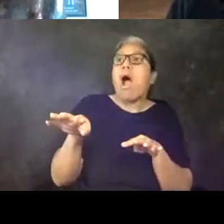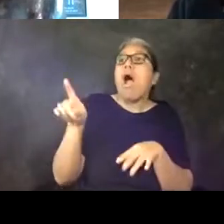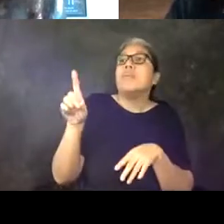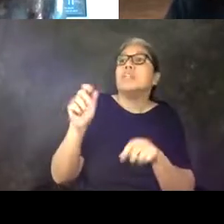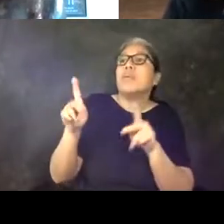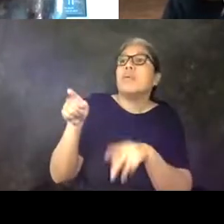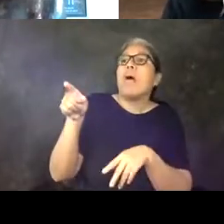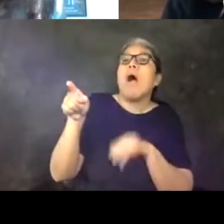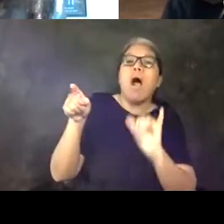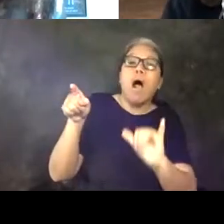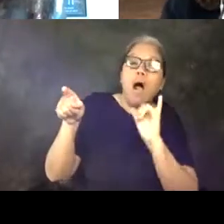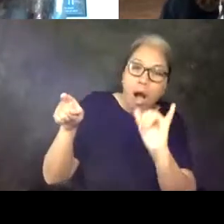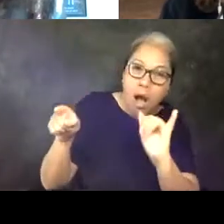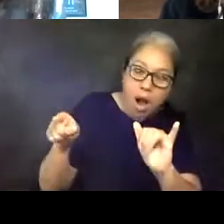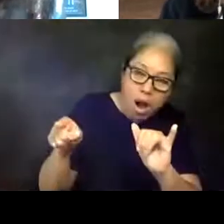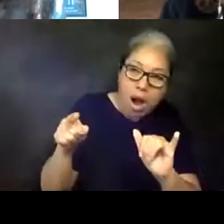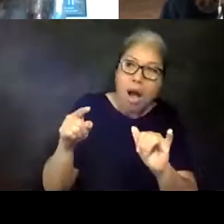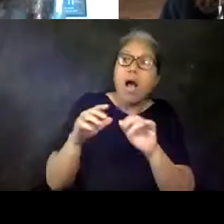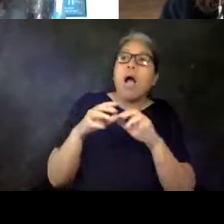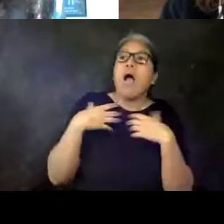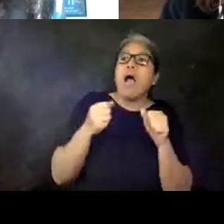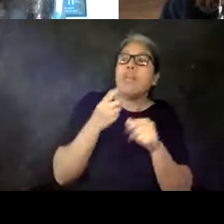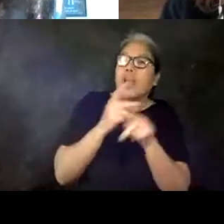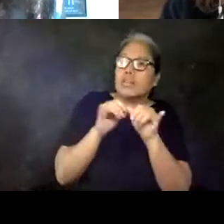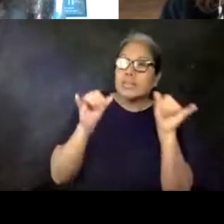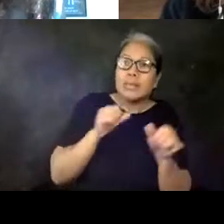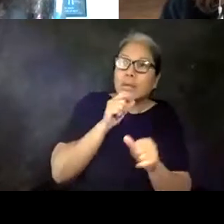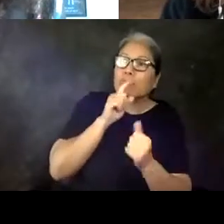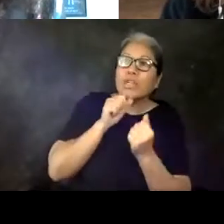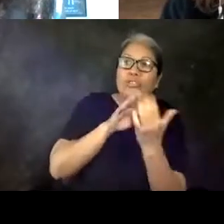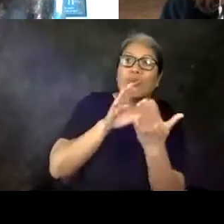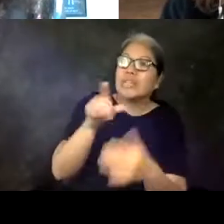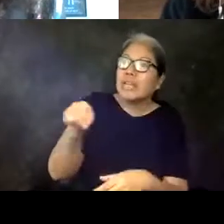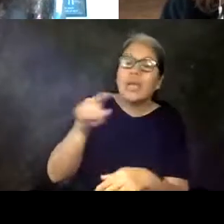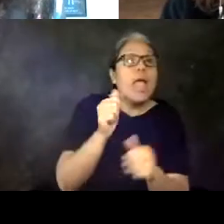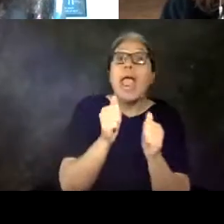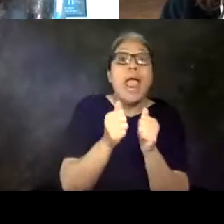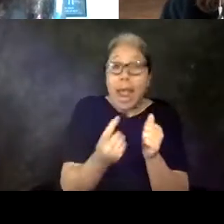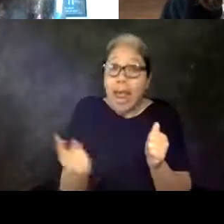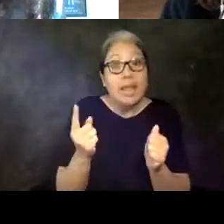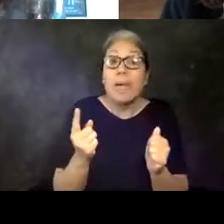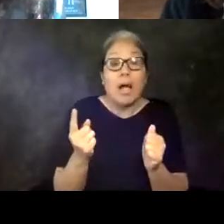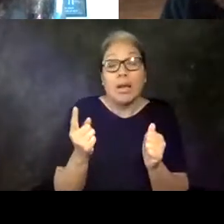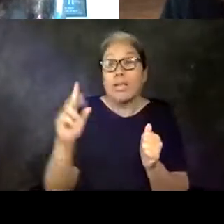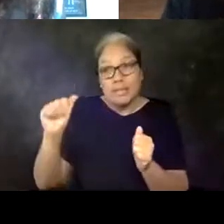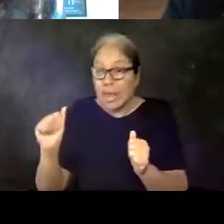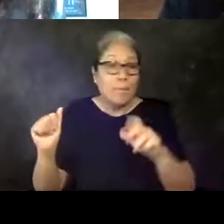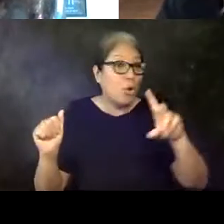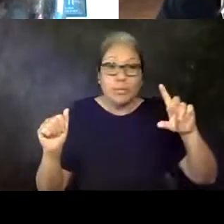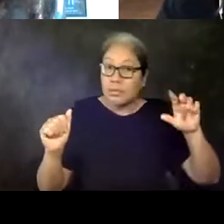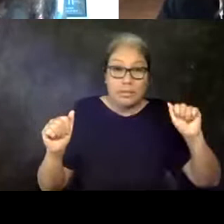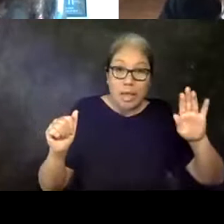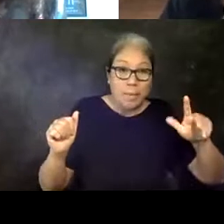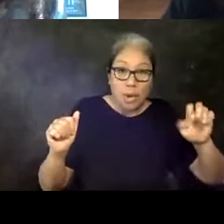healthcare system is not really addressing anybody well, anybody, honestly, and particularly people